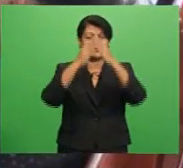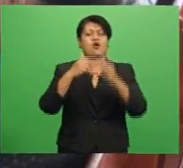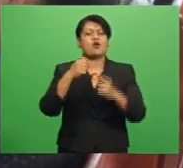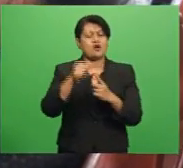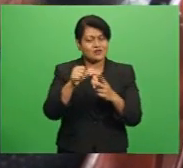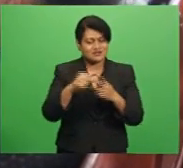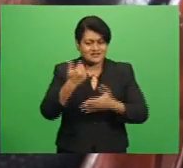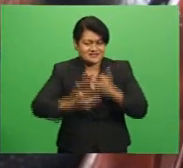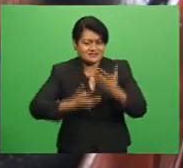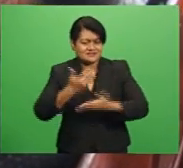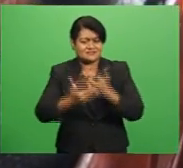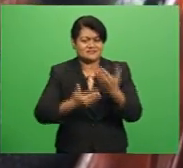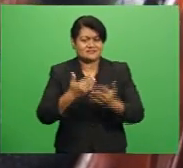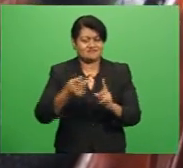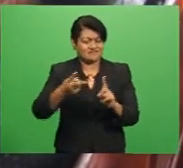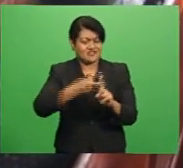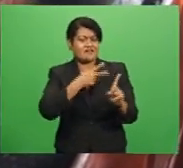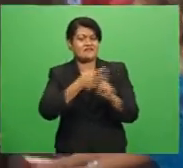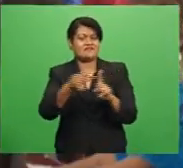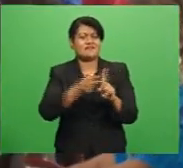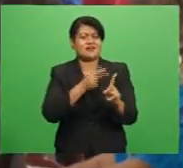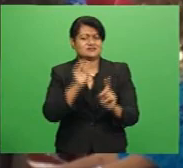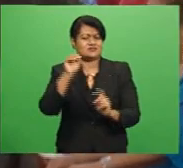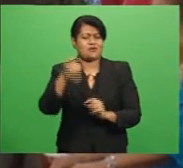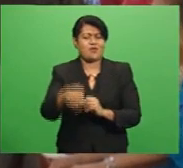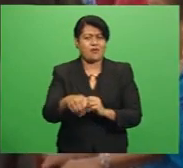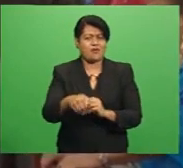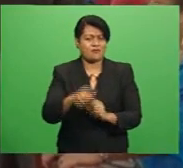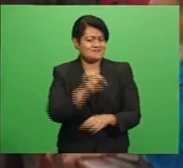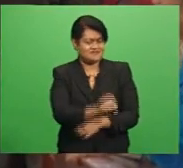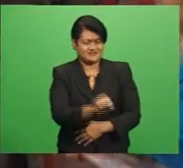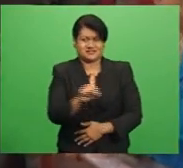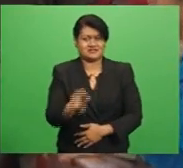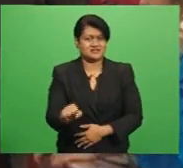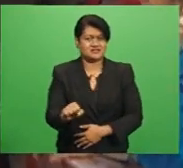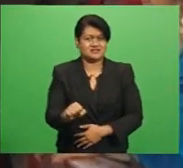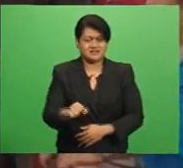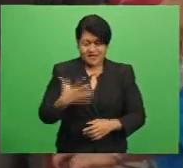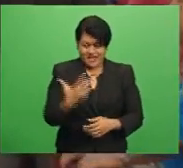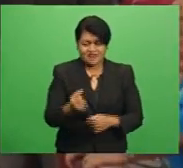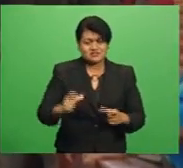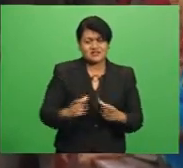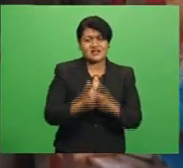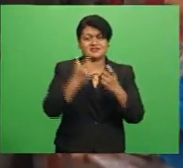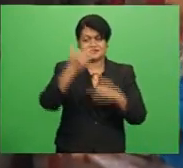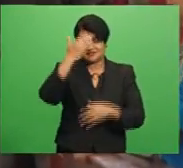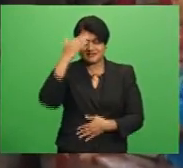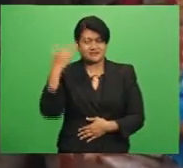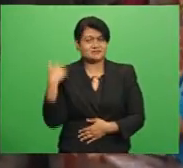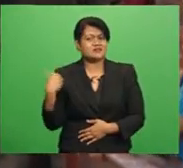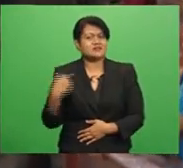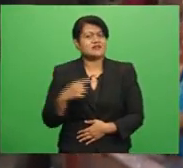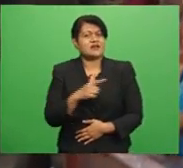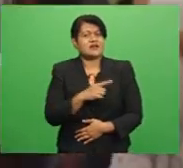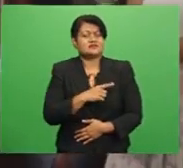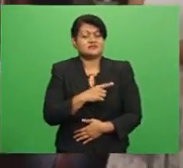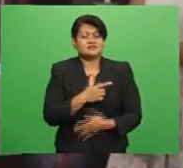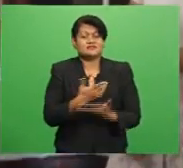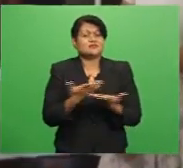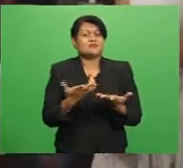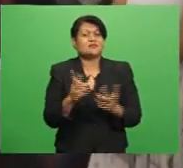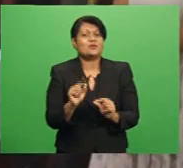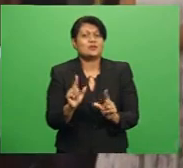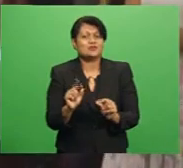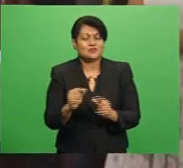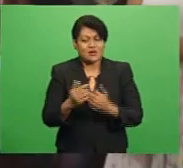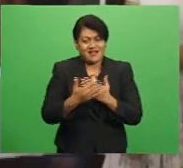violence as a serious social problem. Father Loy-Chong adds these challenges have reminded us the importance of embracing love and care